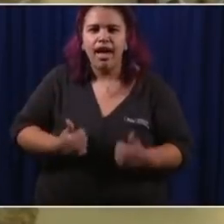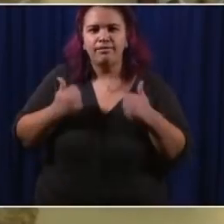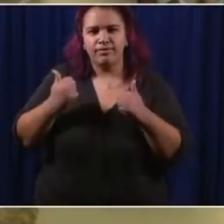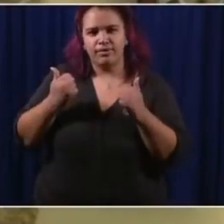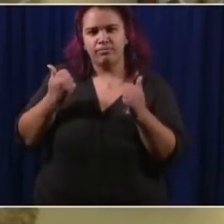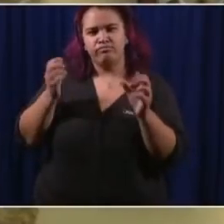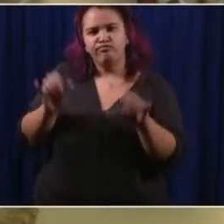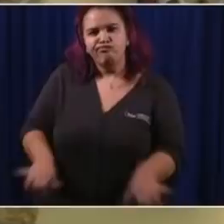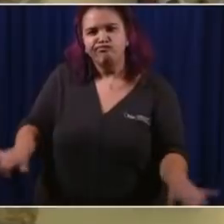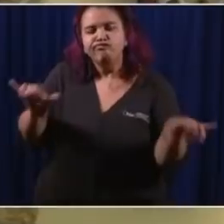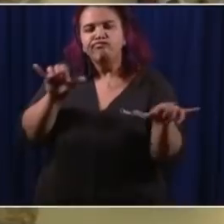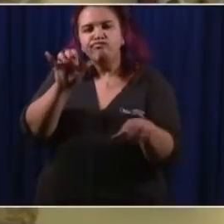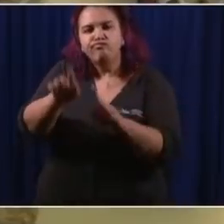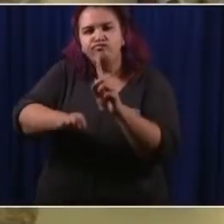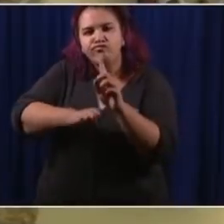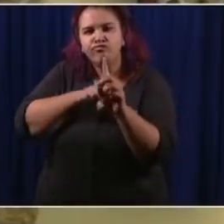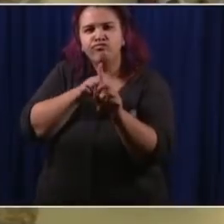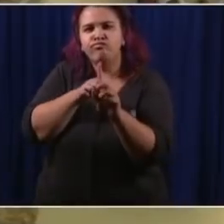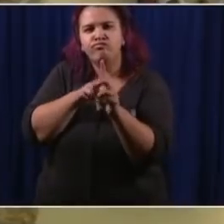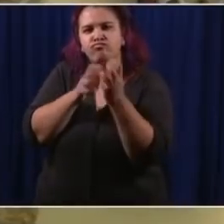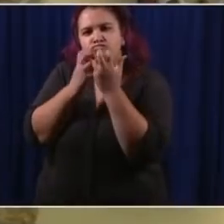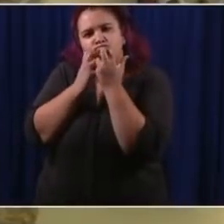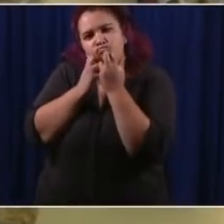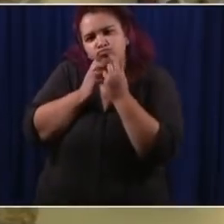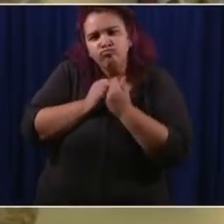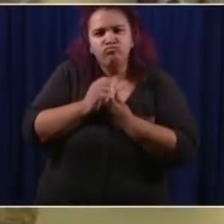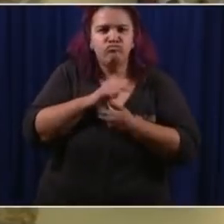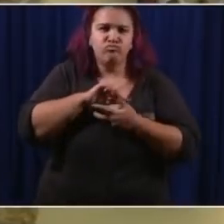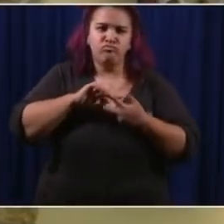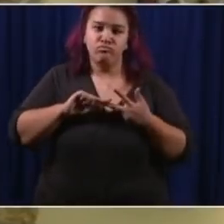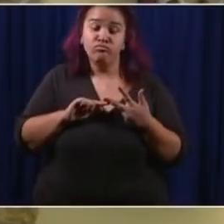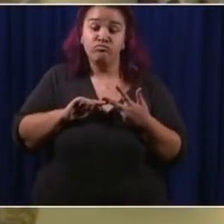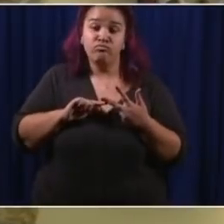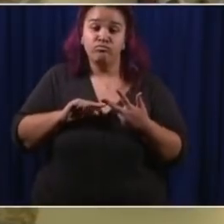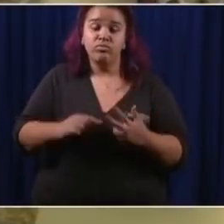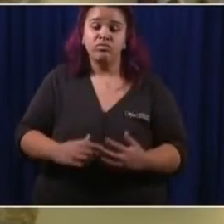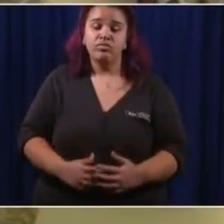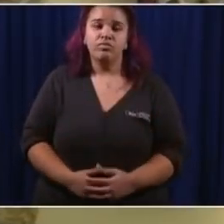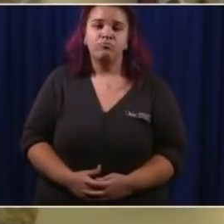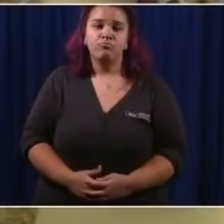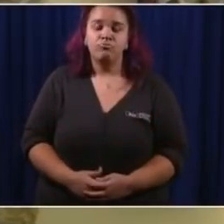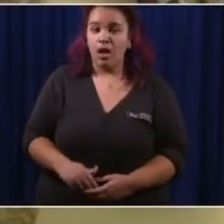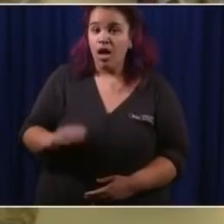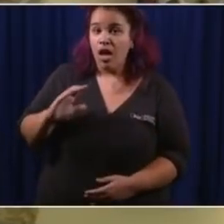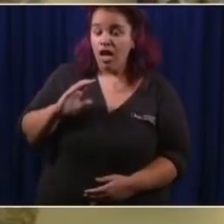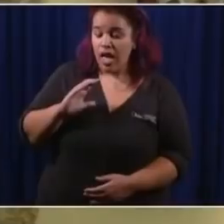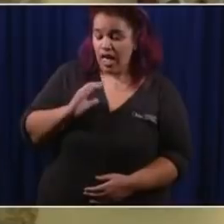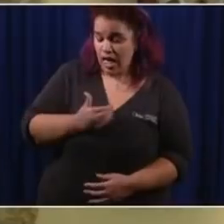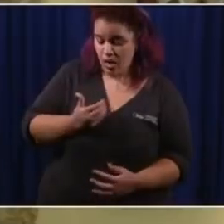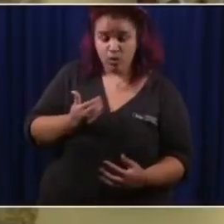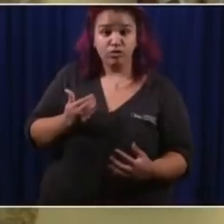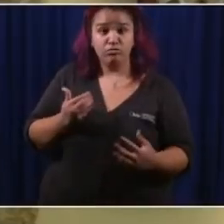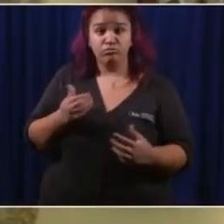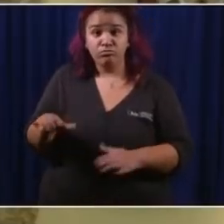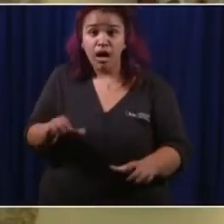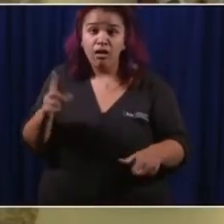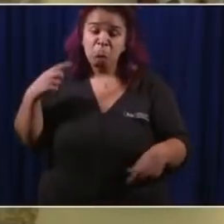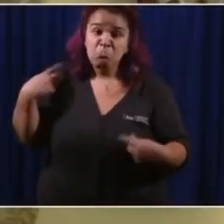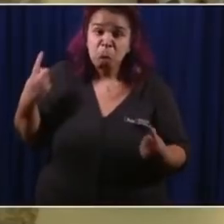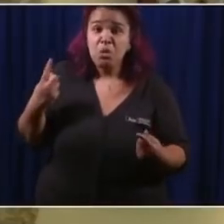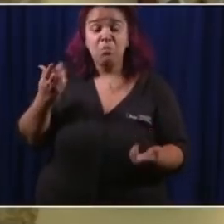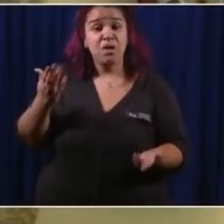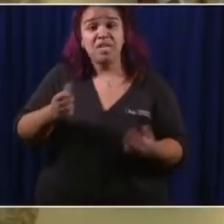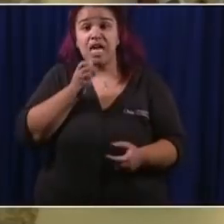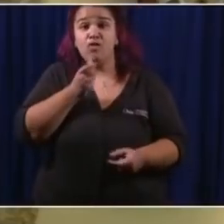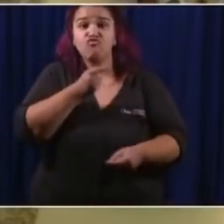through, we may not have been right on everything, but they've been taken in the point of view